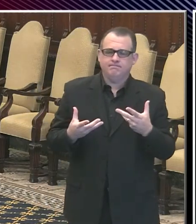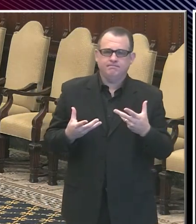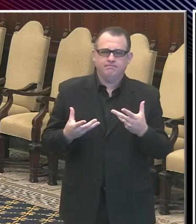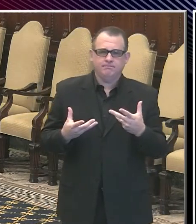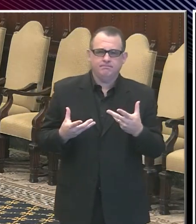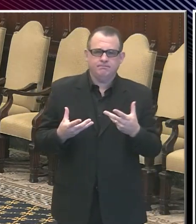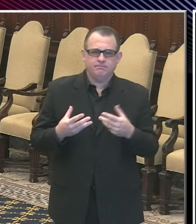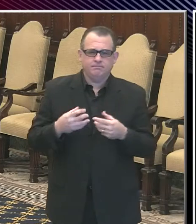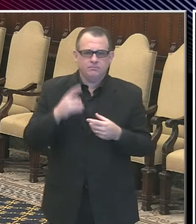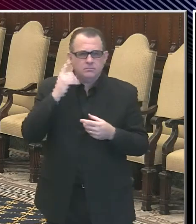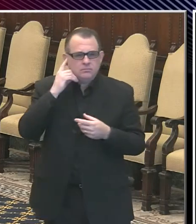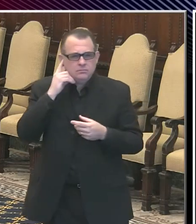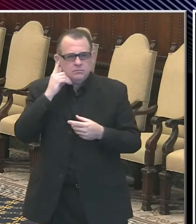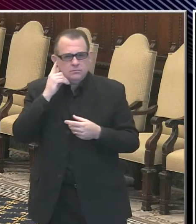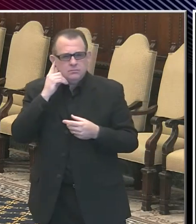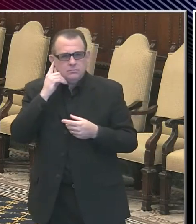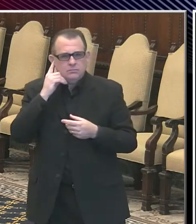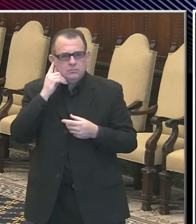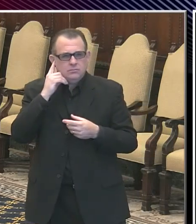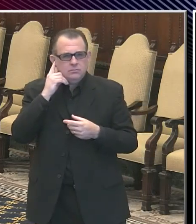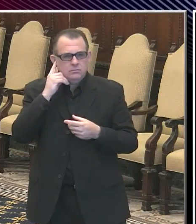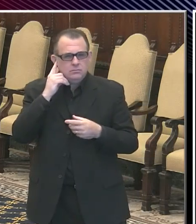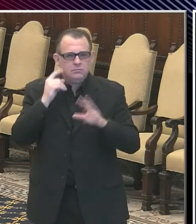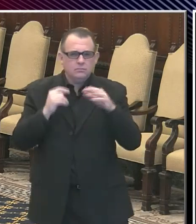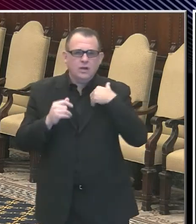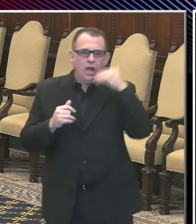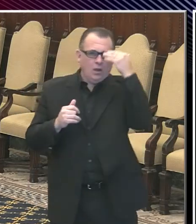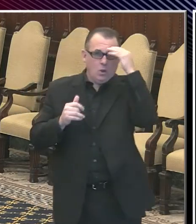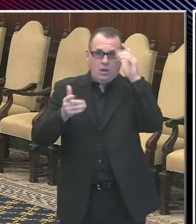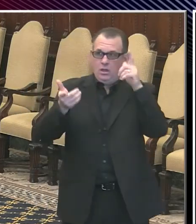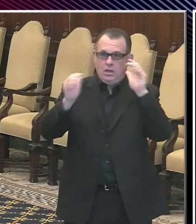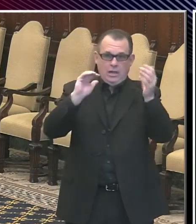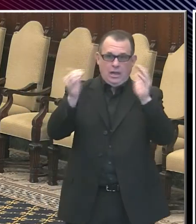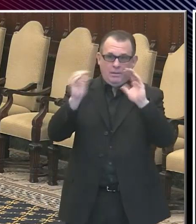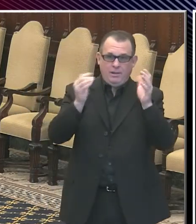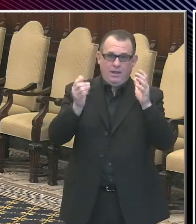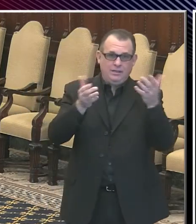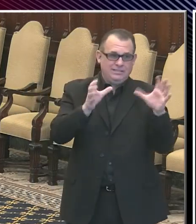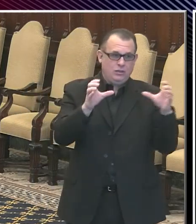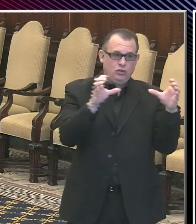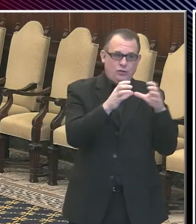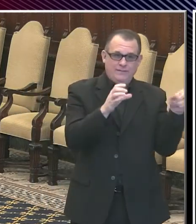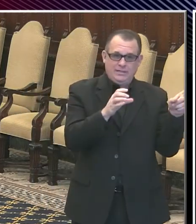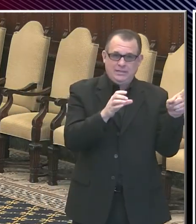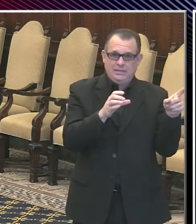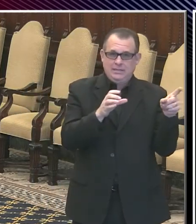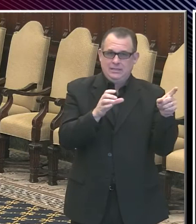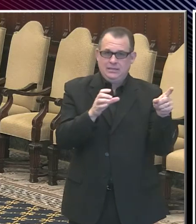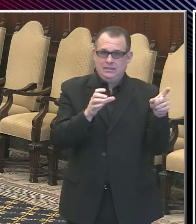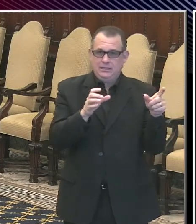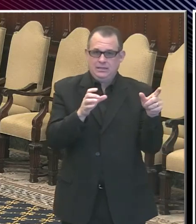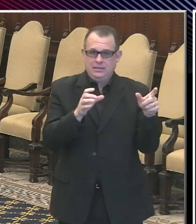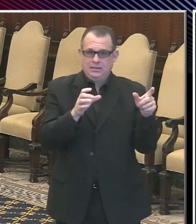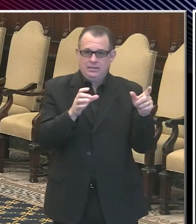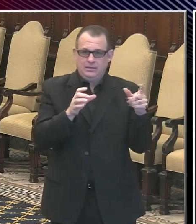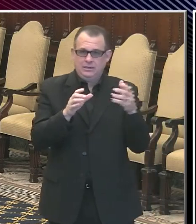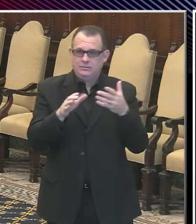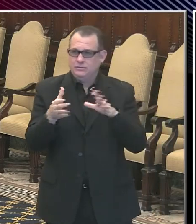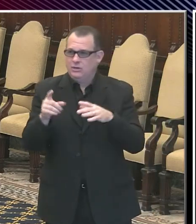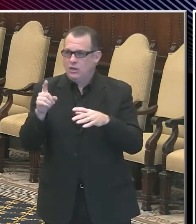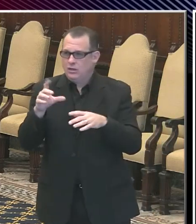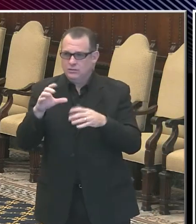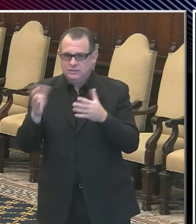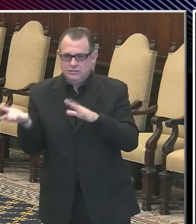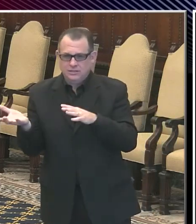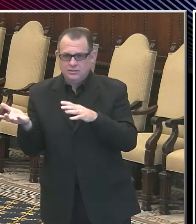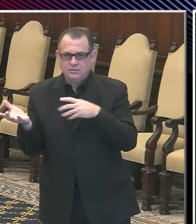103, and I'm sure not all of them are from death certificates, but around 100 deaths aren't reported.